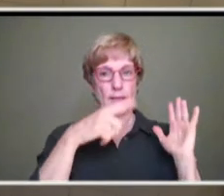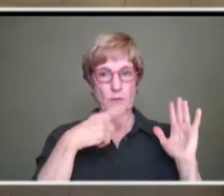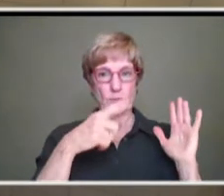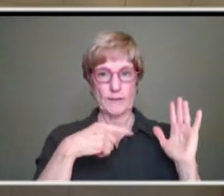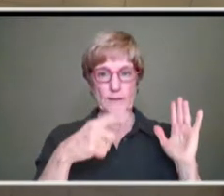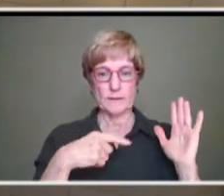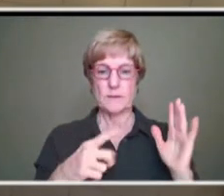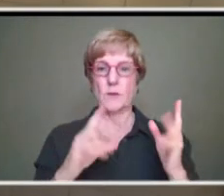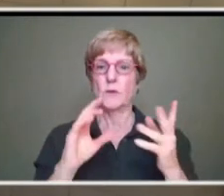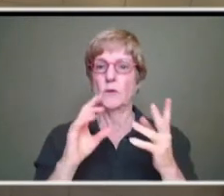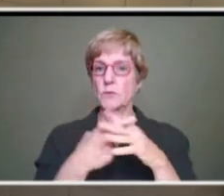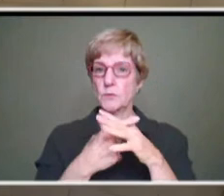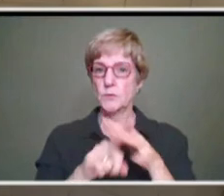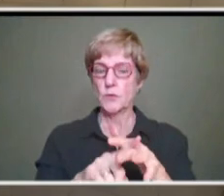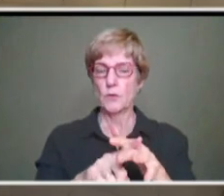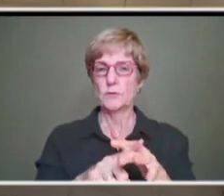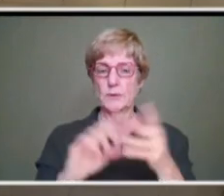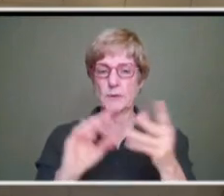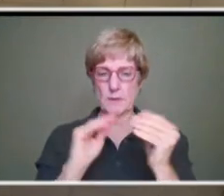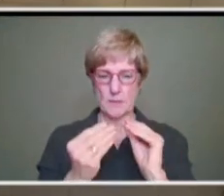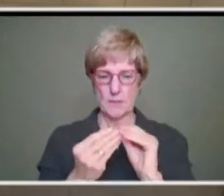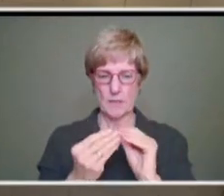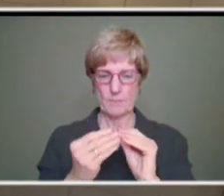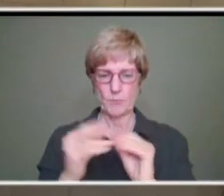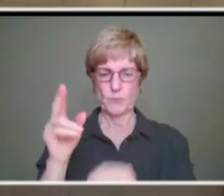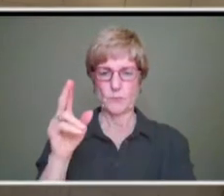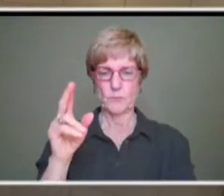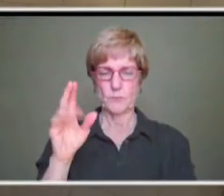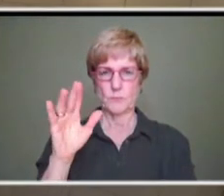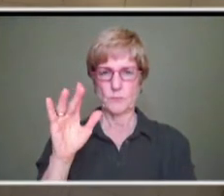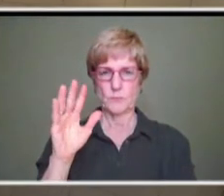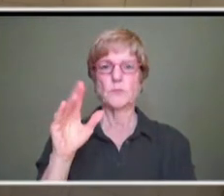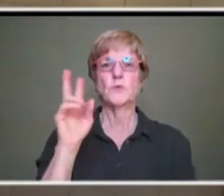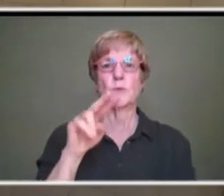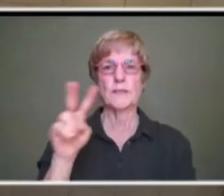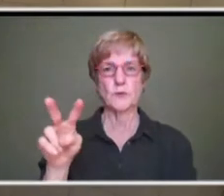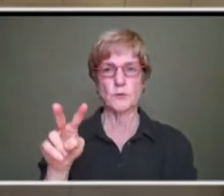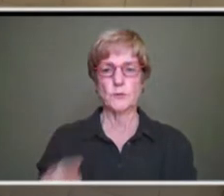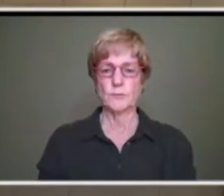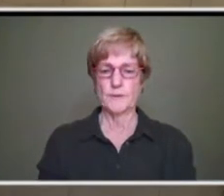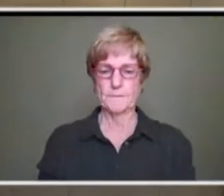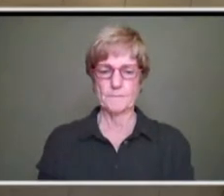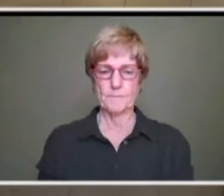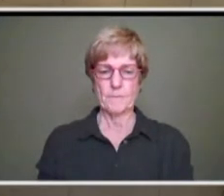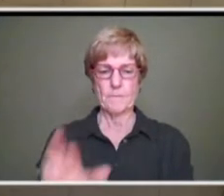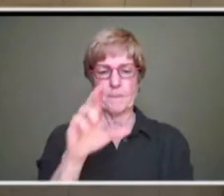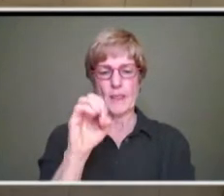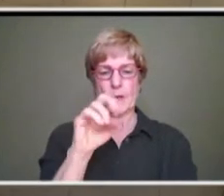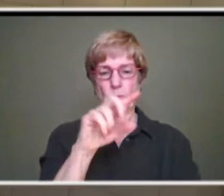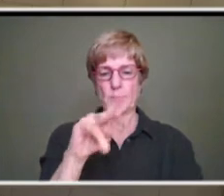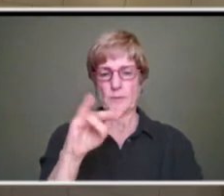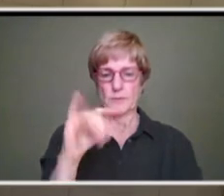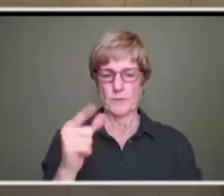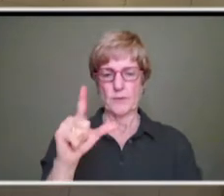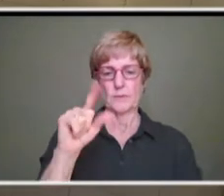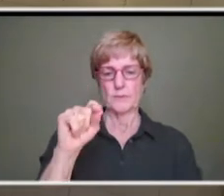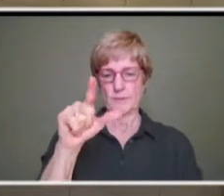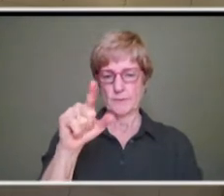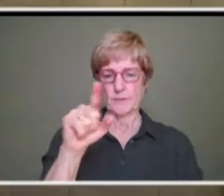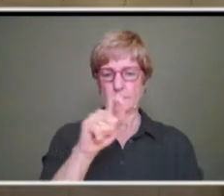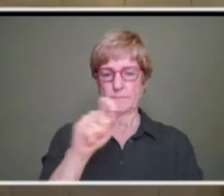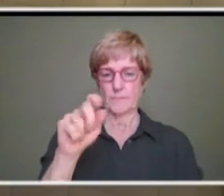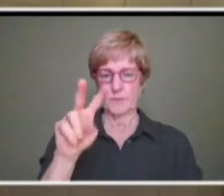start with agenda item number 2022 rezoning petition 2021-261